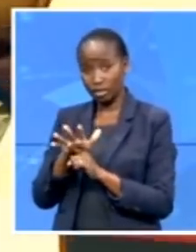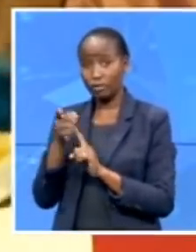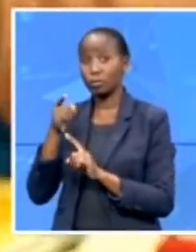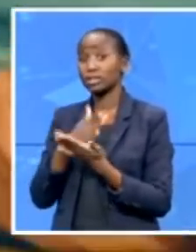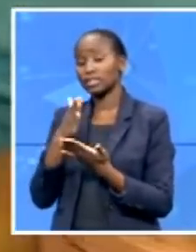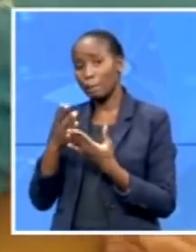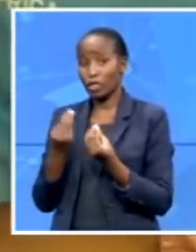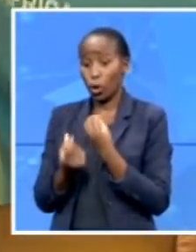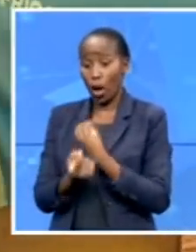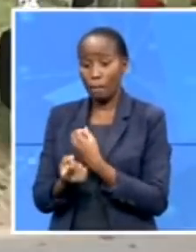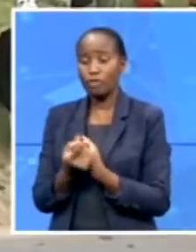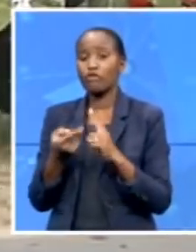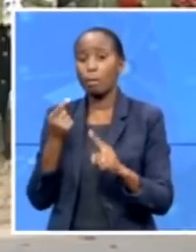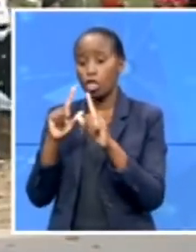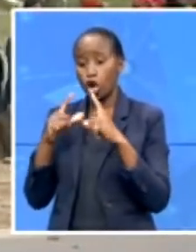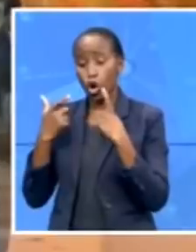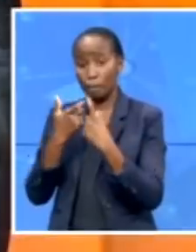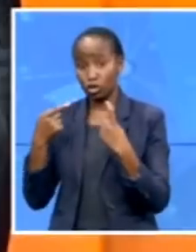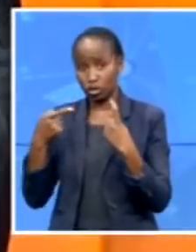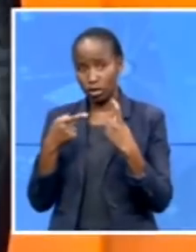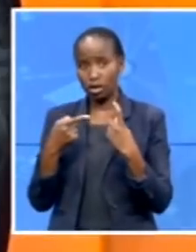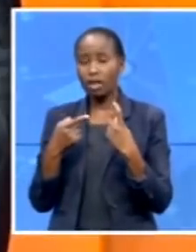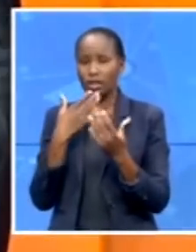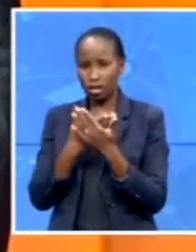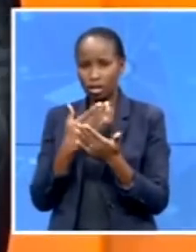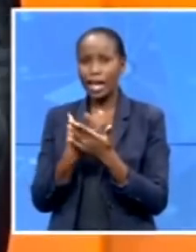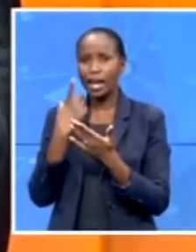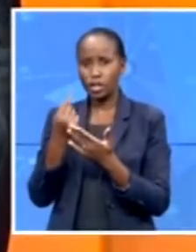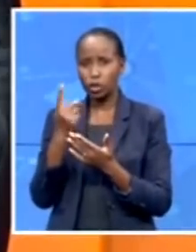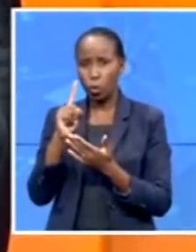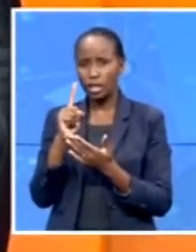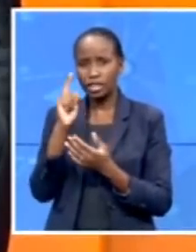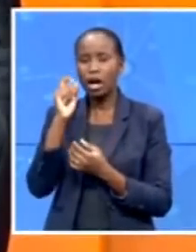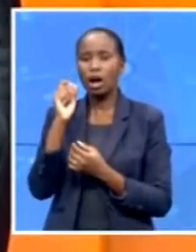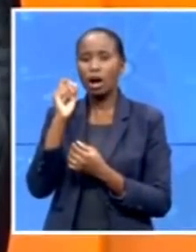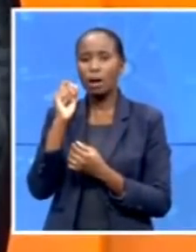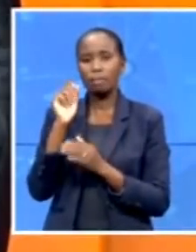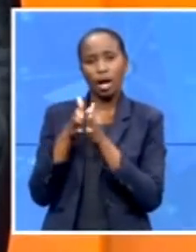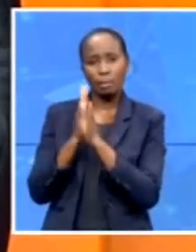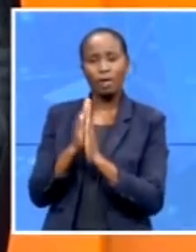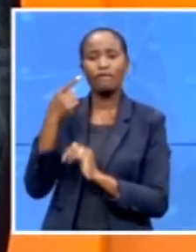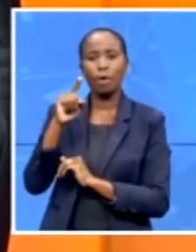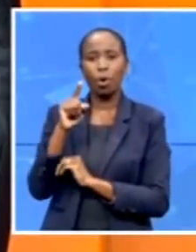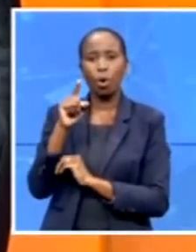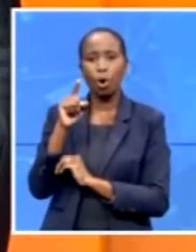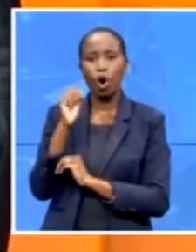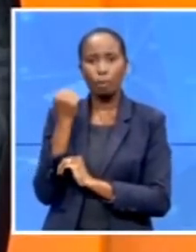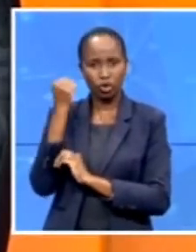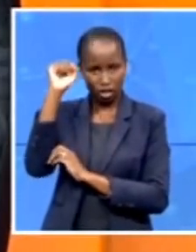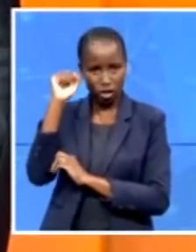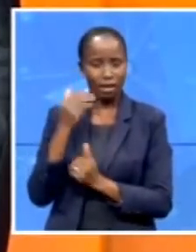lodge objections. There is a section in the legislation, we refer to it as Section 65